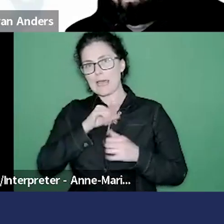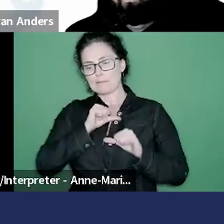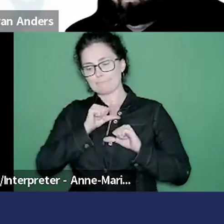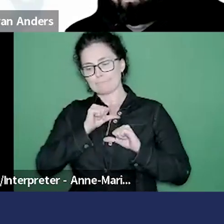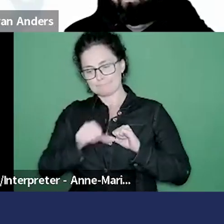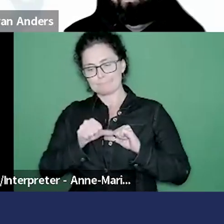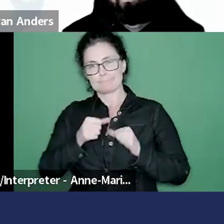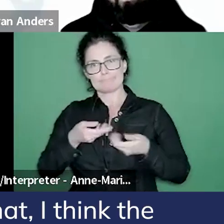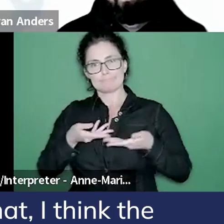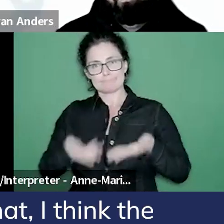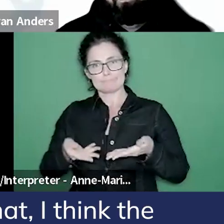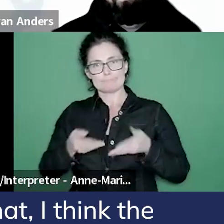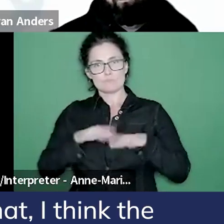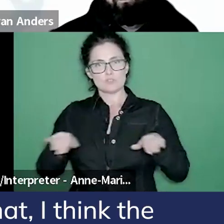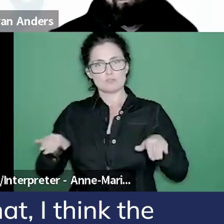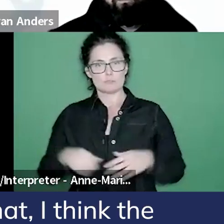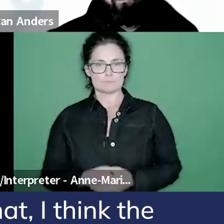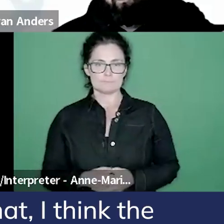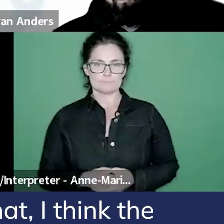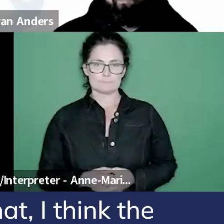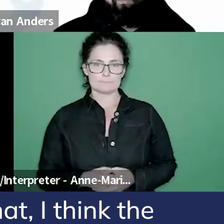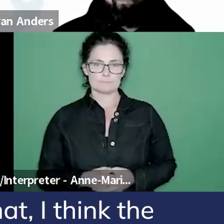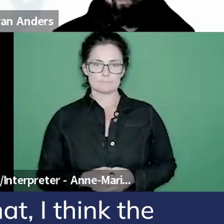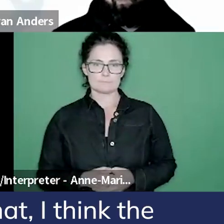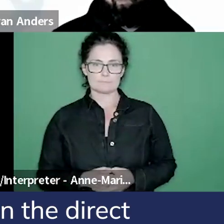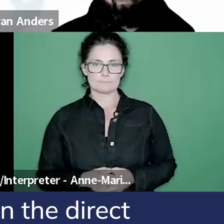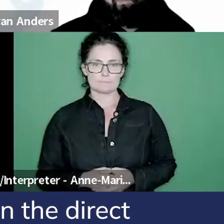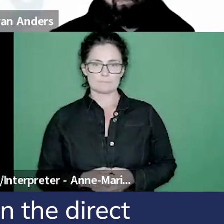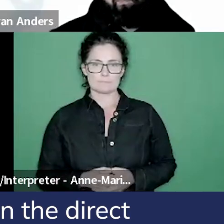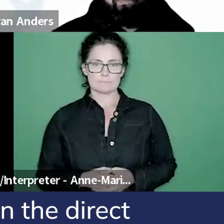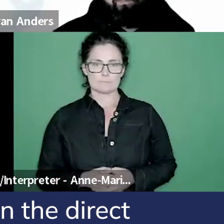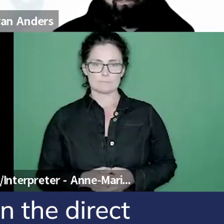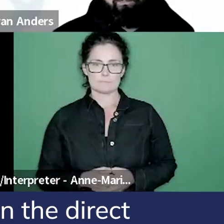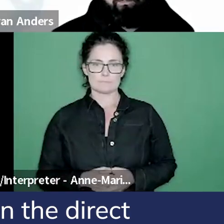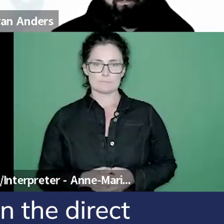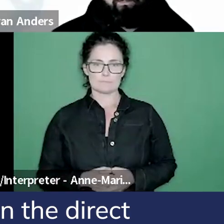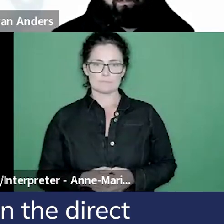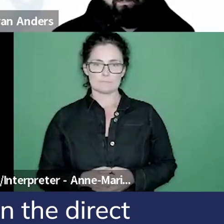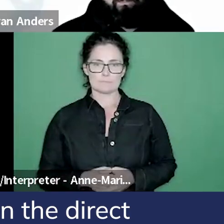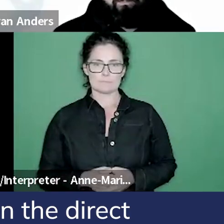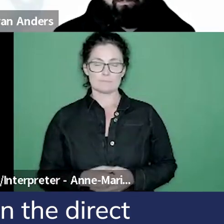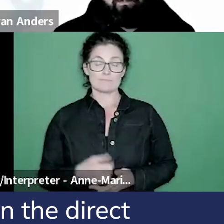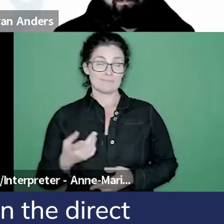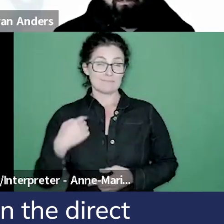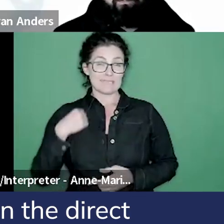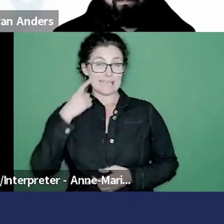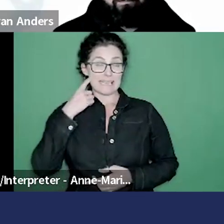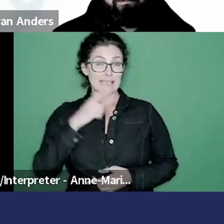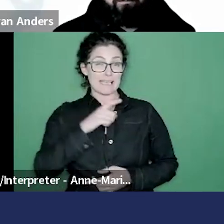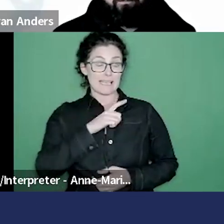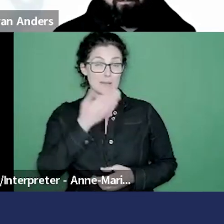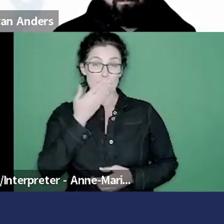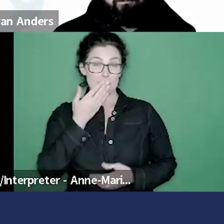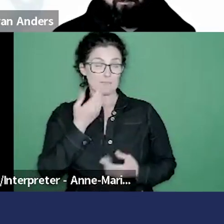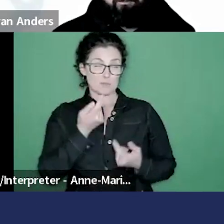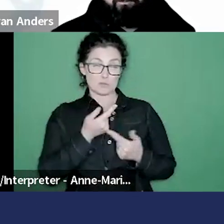Thanks, Lizzie. Grace? Yeah, and just to come in on that, I think the reason that there's not a whole lot of research on the direct cause is because it's